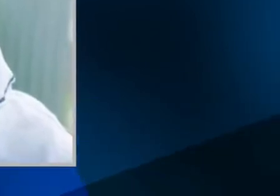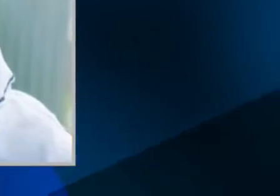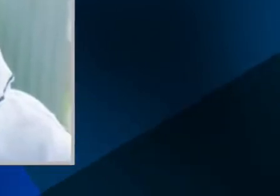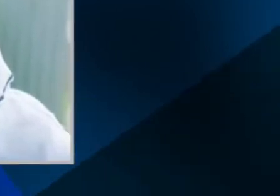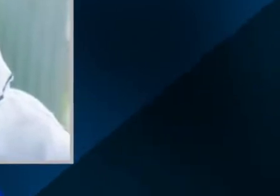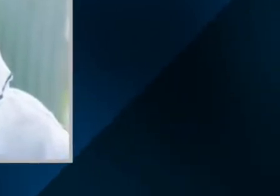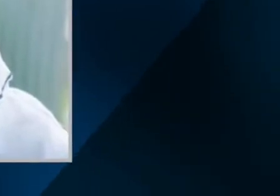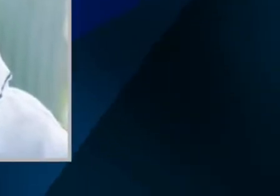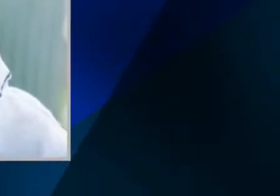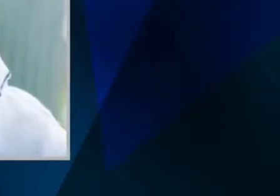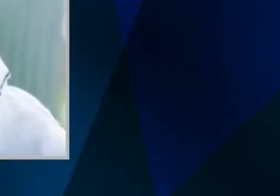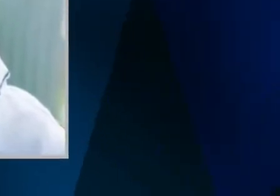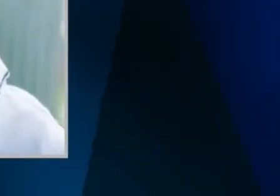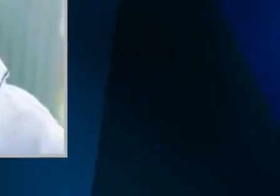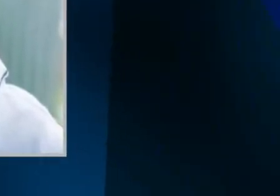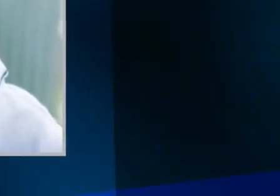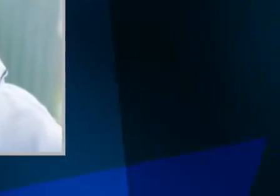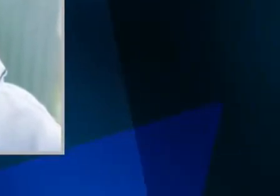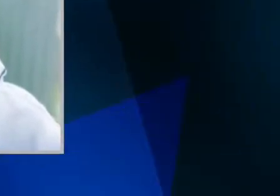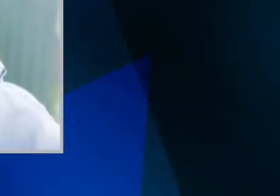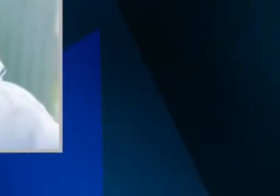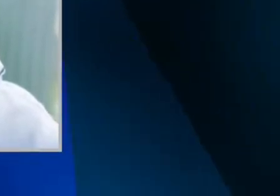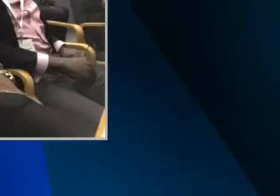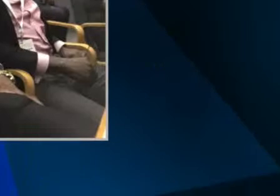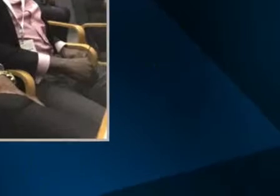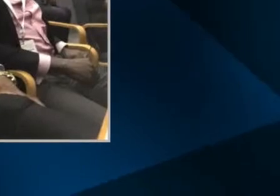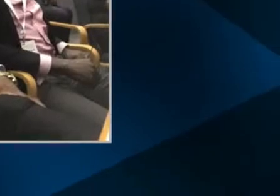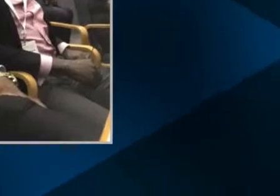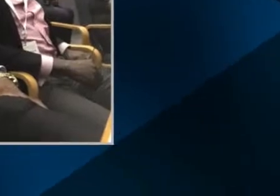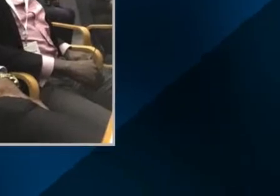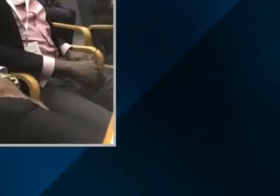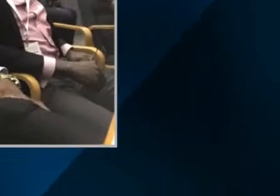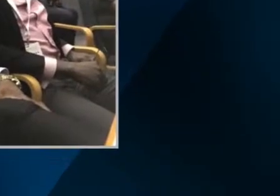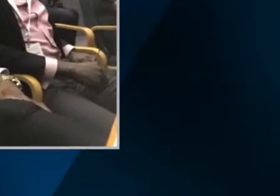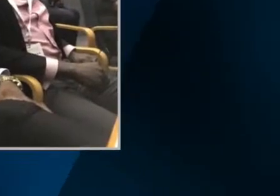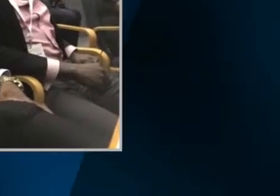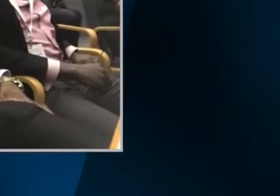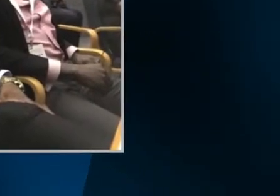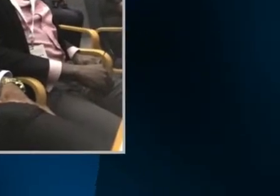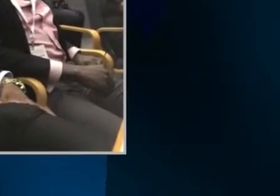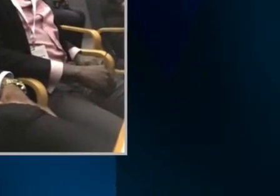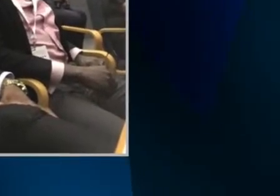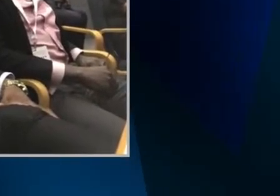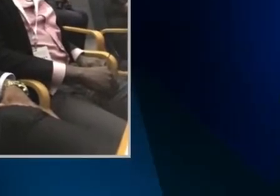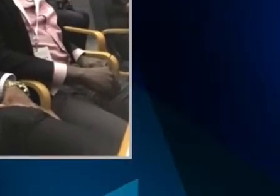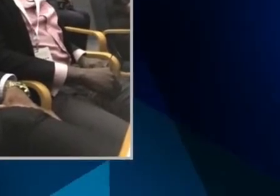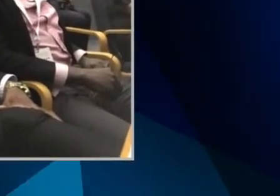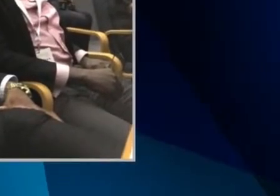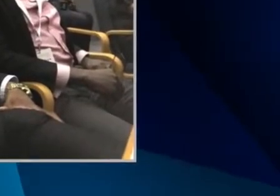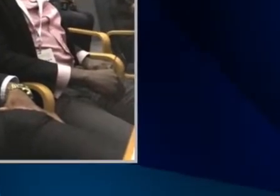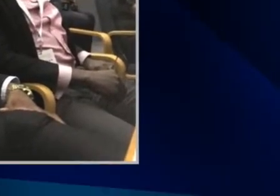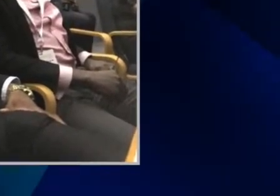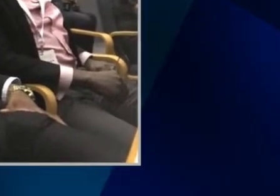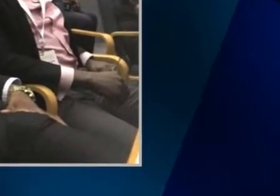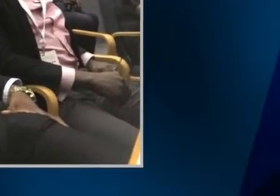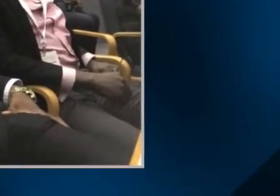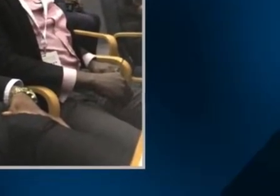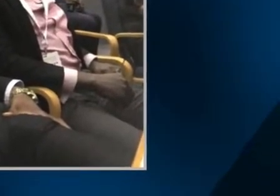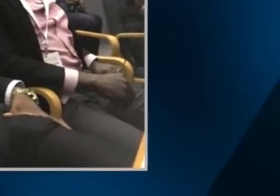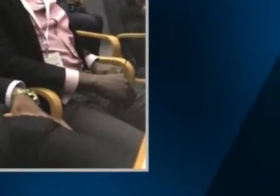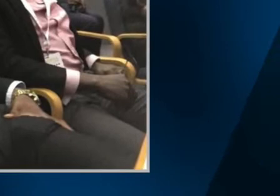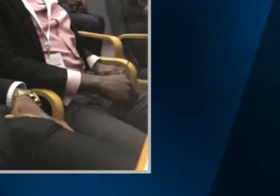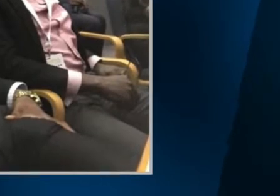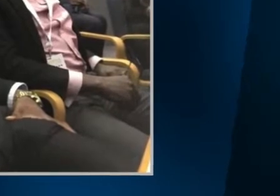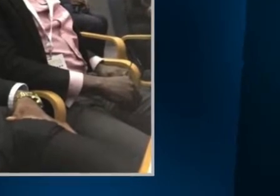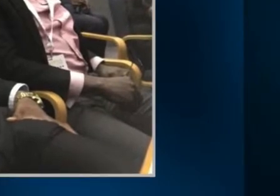PZ Cousins, Charterhouse Ghana, and many more. Maximus has shared his insights on topical issues and technology issues on